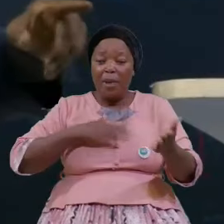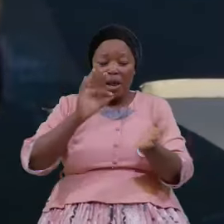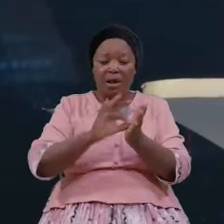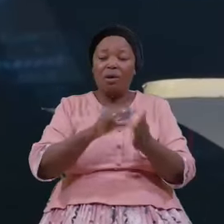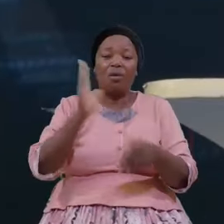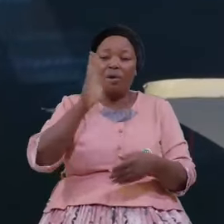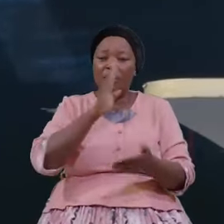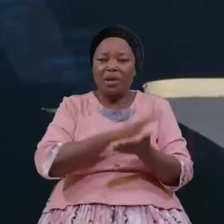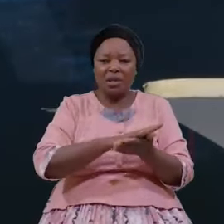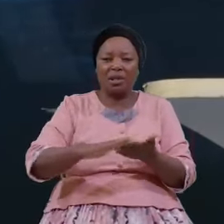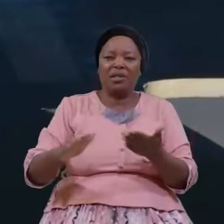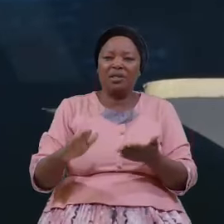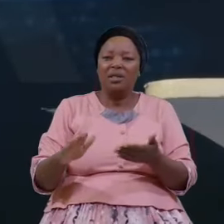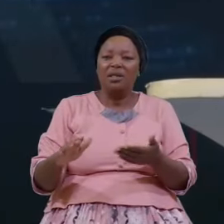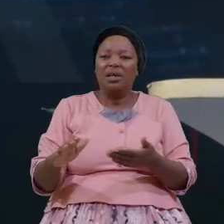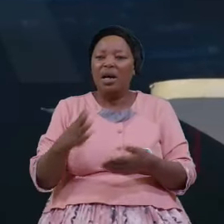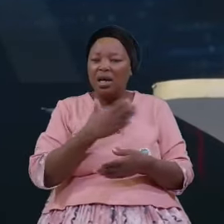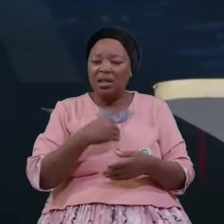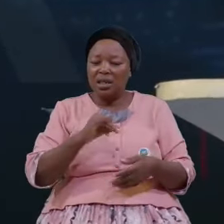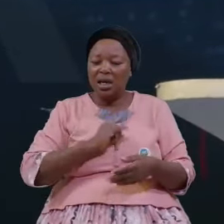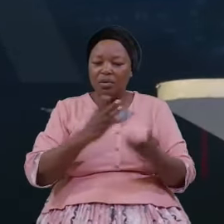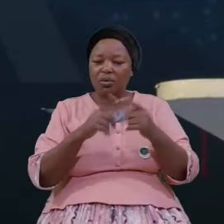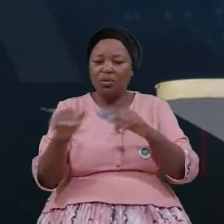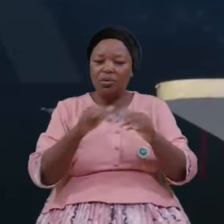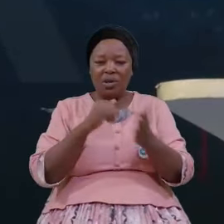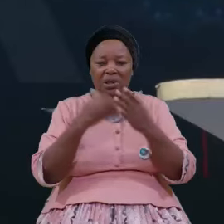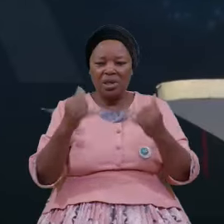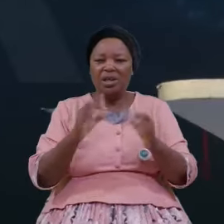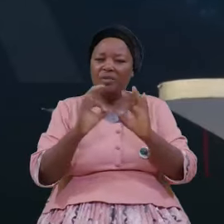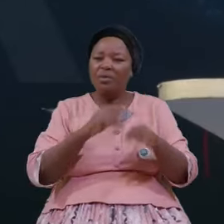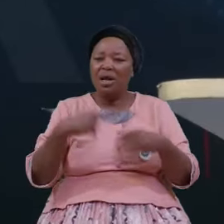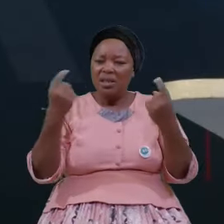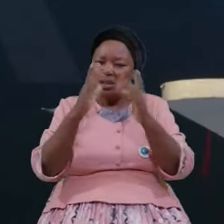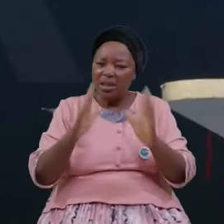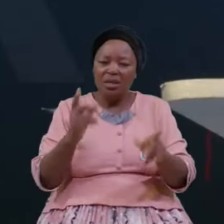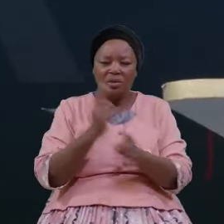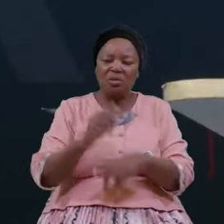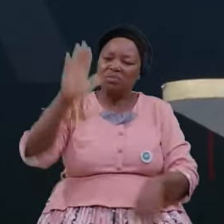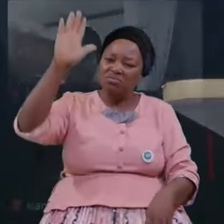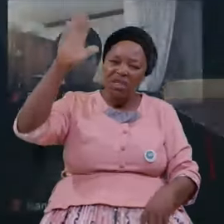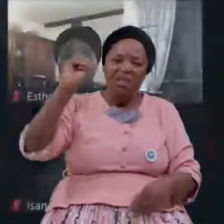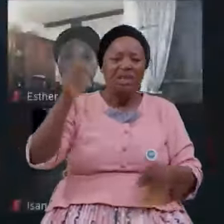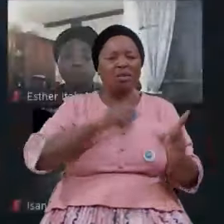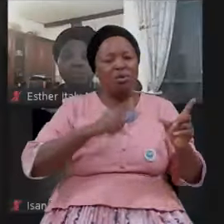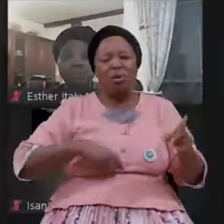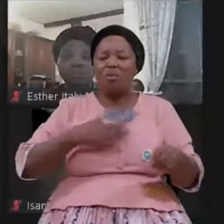to do that right now. Wherever you are, just raise up your hand and say, yes, Lord, I want you to be my good